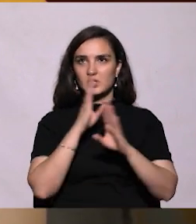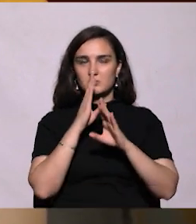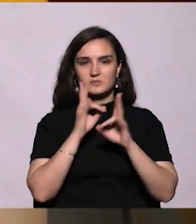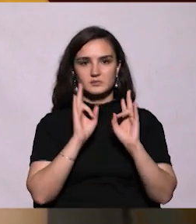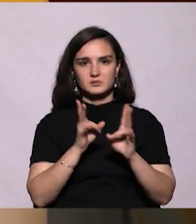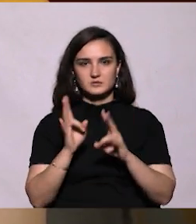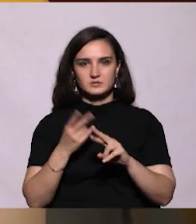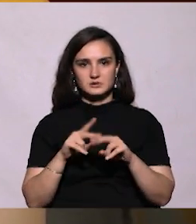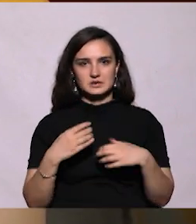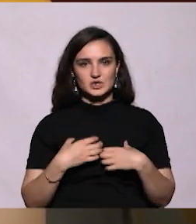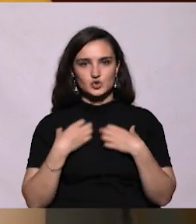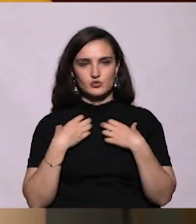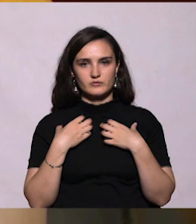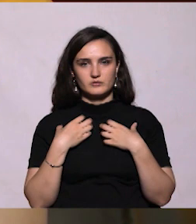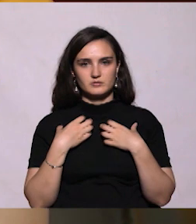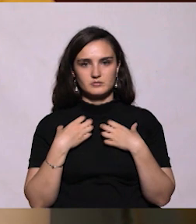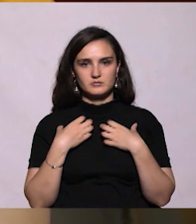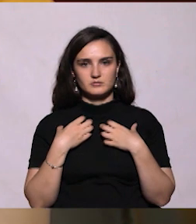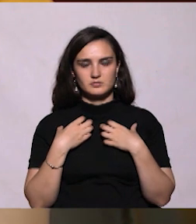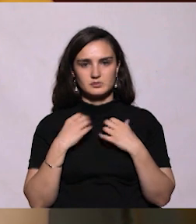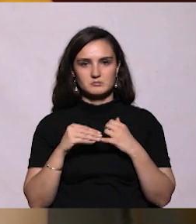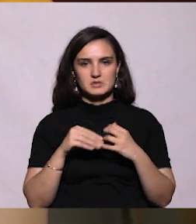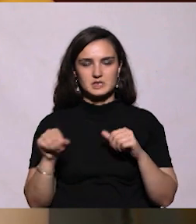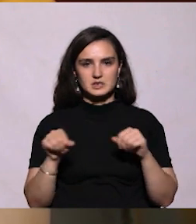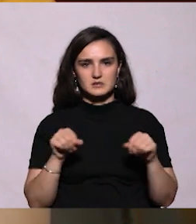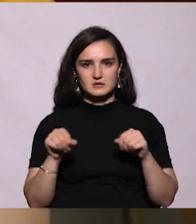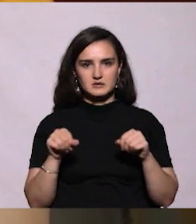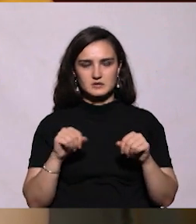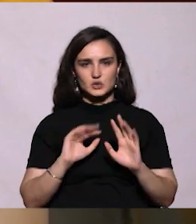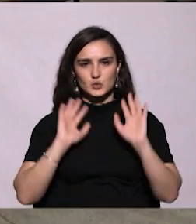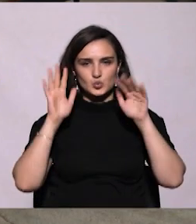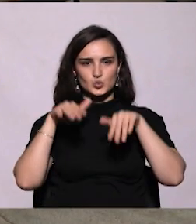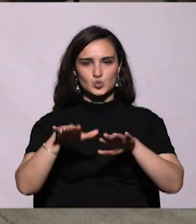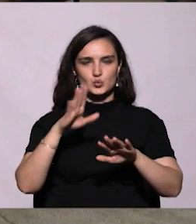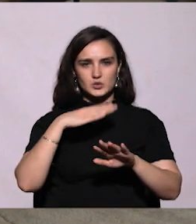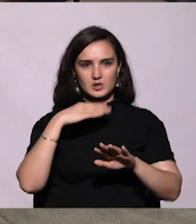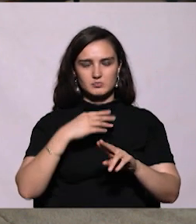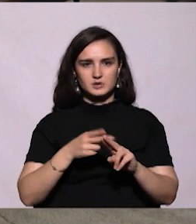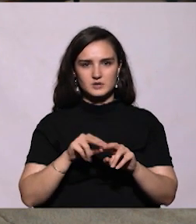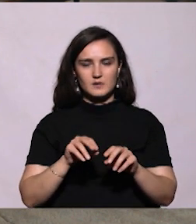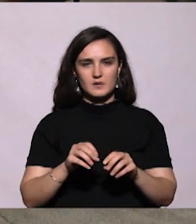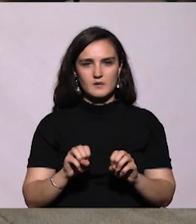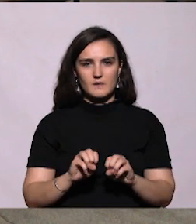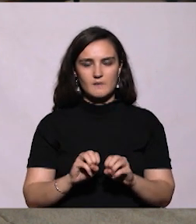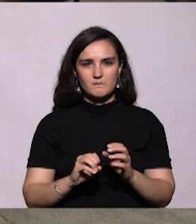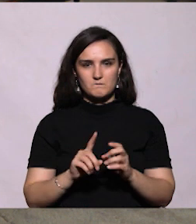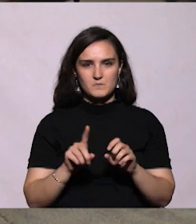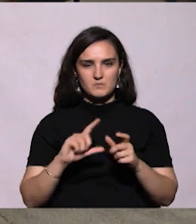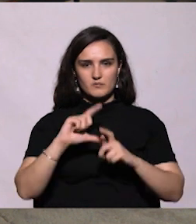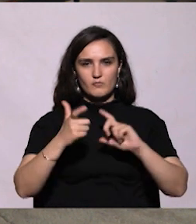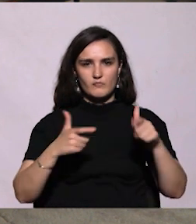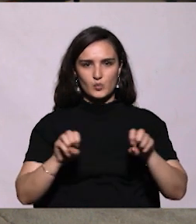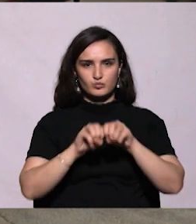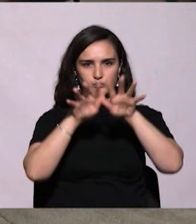are quite catastrophic, like earthquakes, tsunamis. Volcanoes can be catastrophic? Yeah,